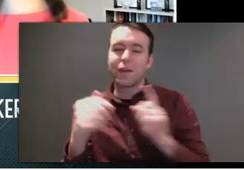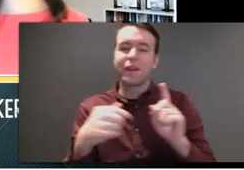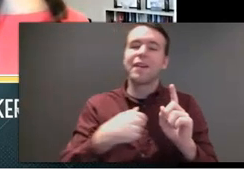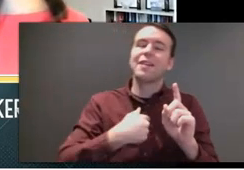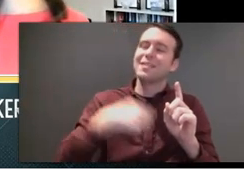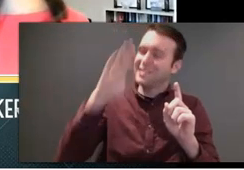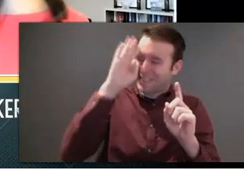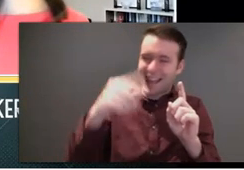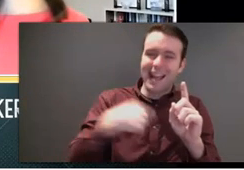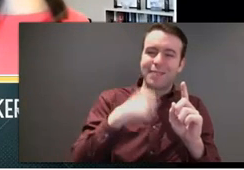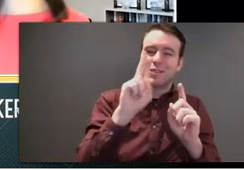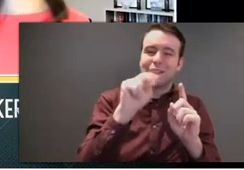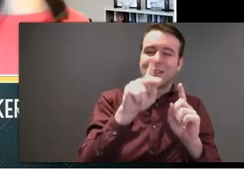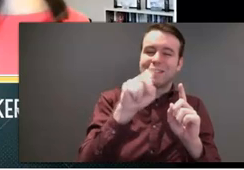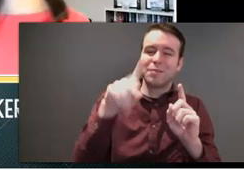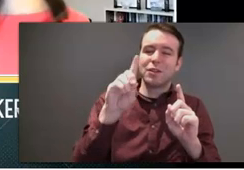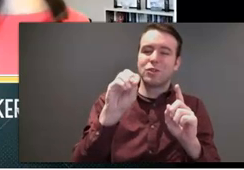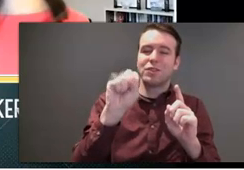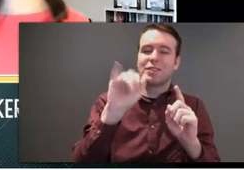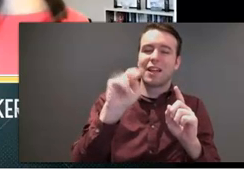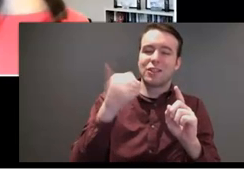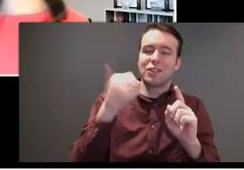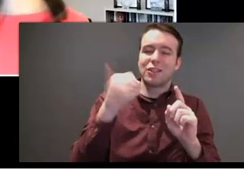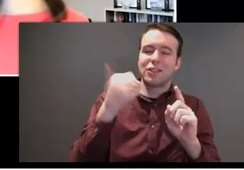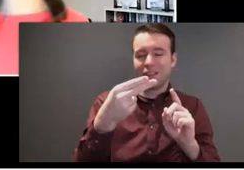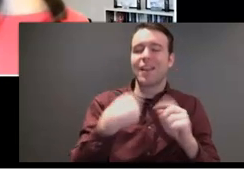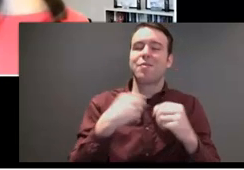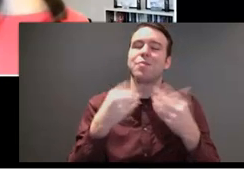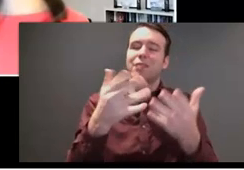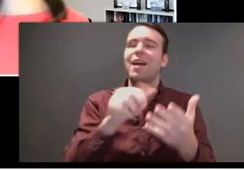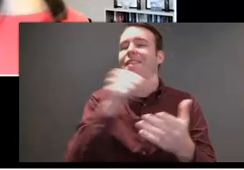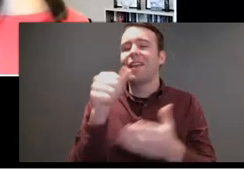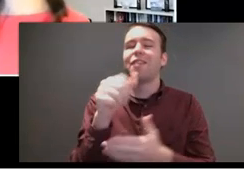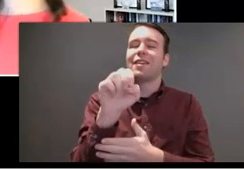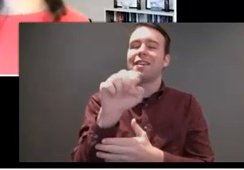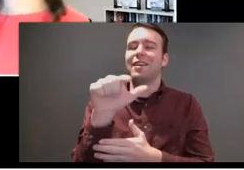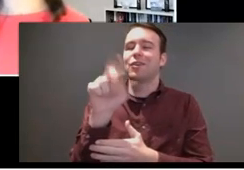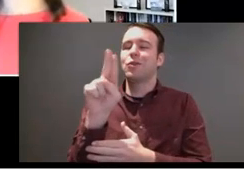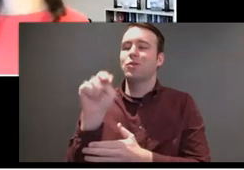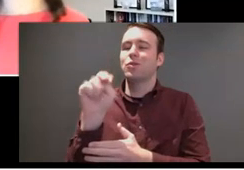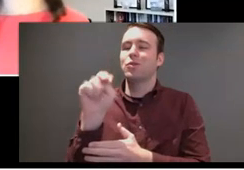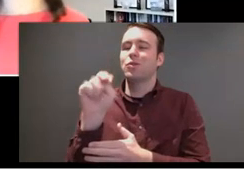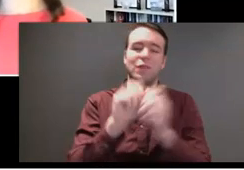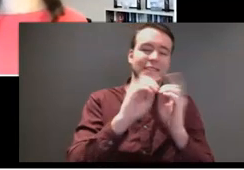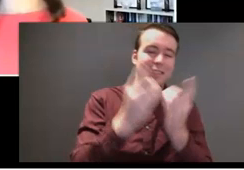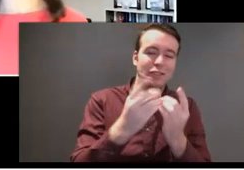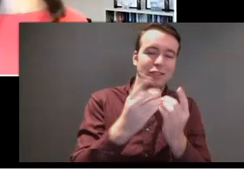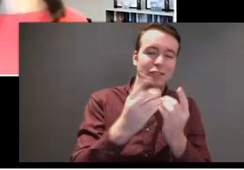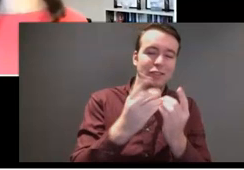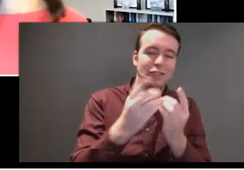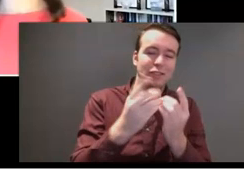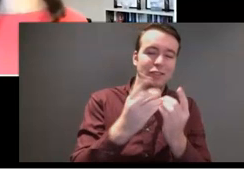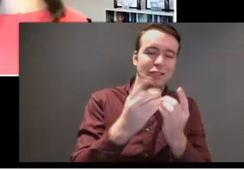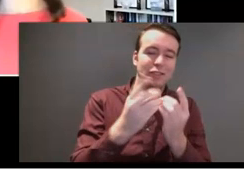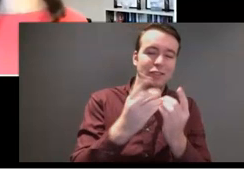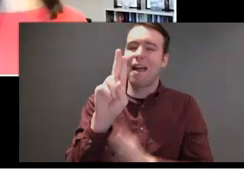Sandeep Dosanjh. We're here to bring you another episode of EGU News to provide you with a district, county, and state update. And